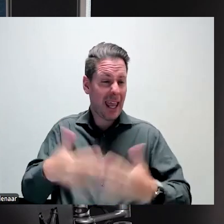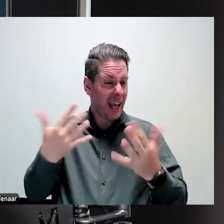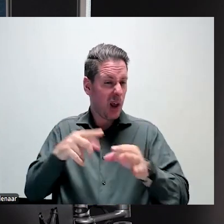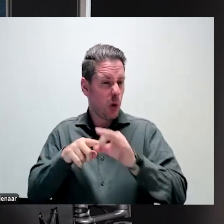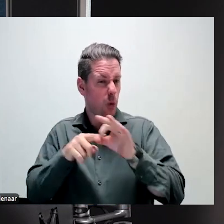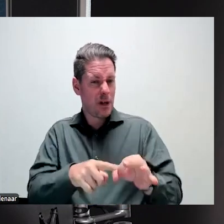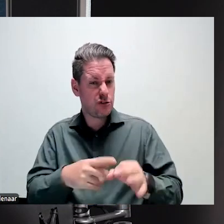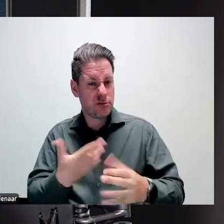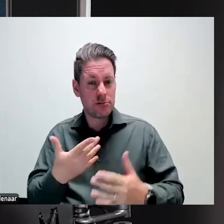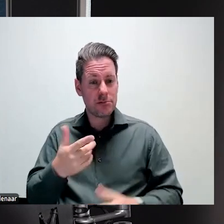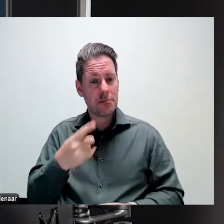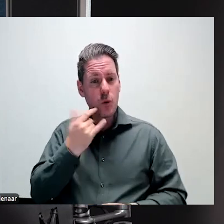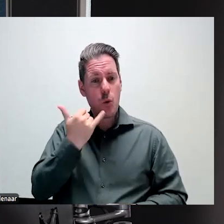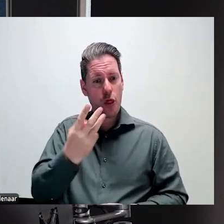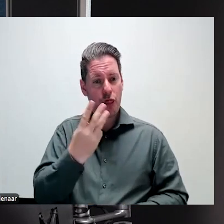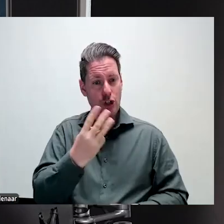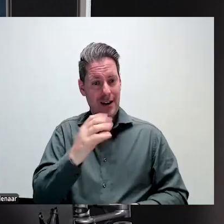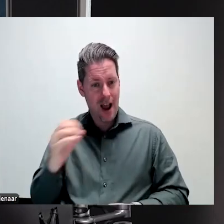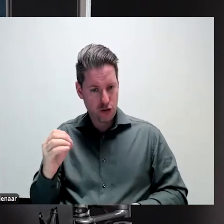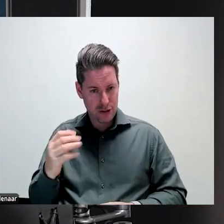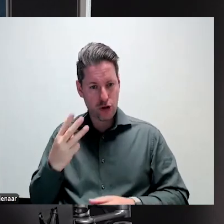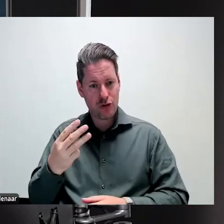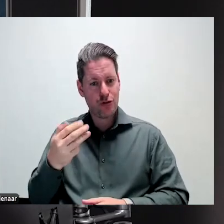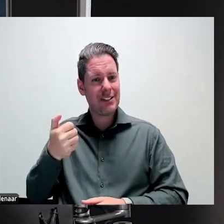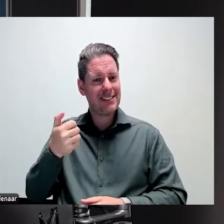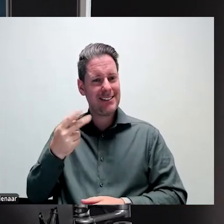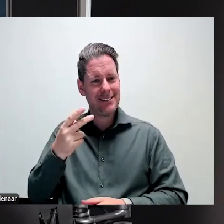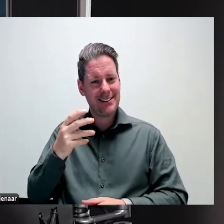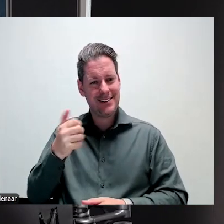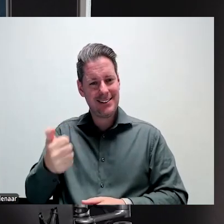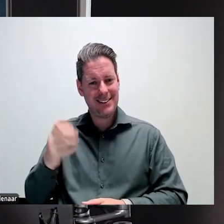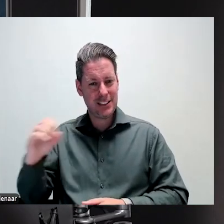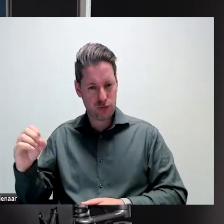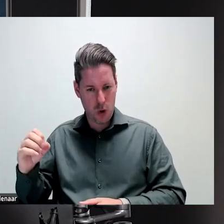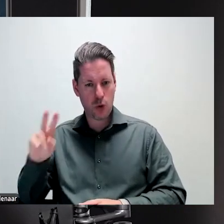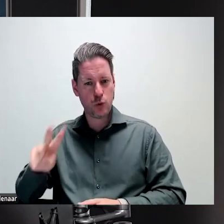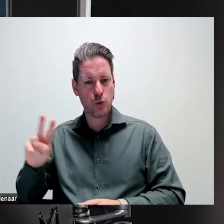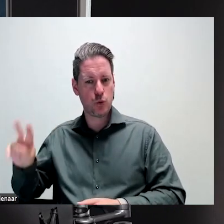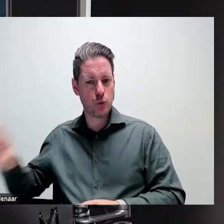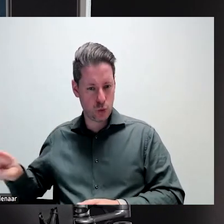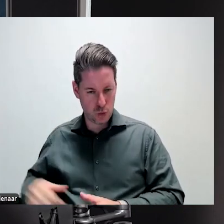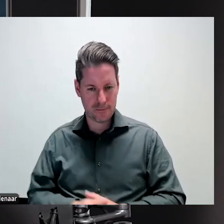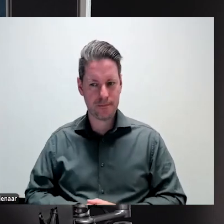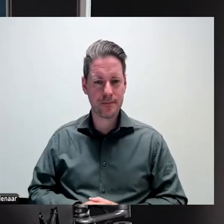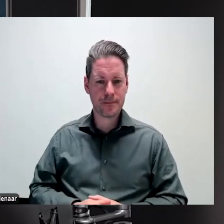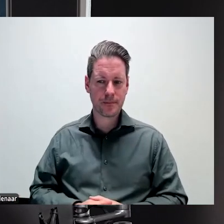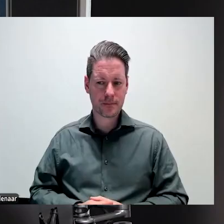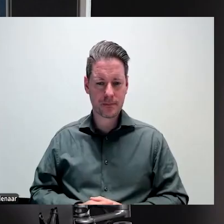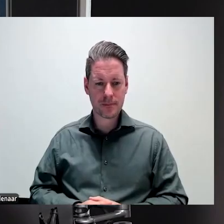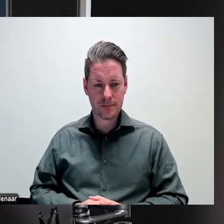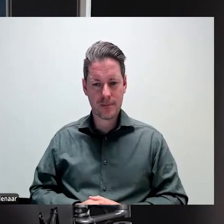630 222 or text on 0487 993 222. Those numbers again,